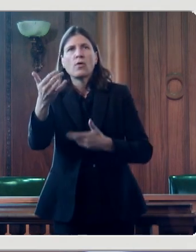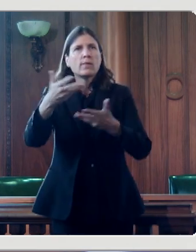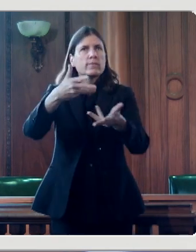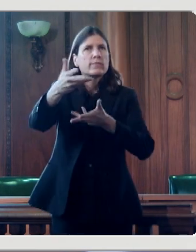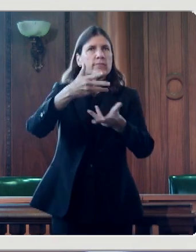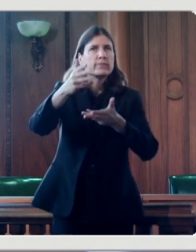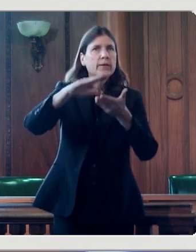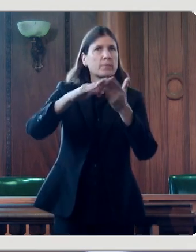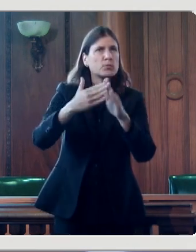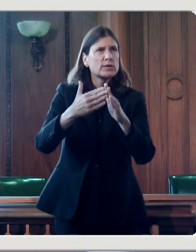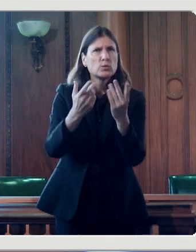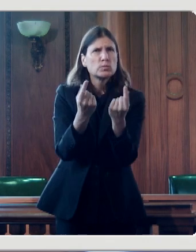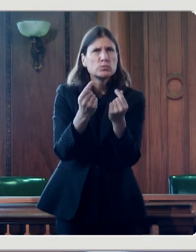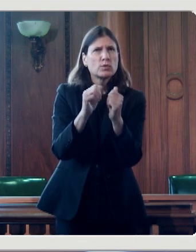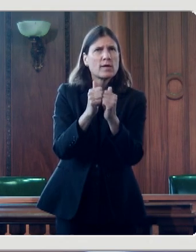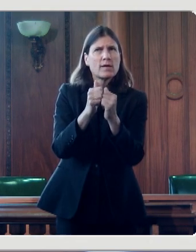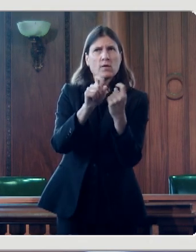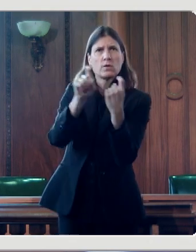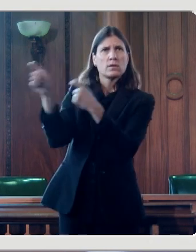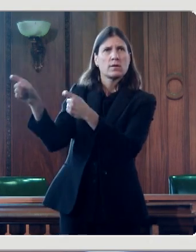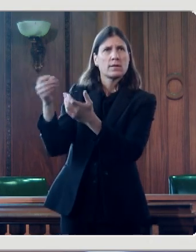Reverend Dr. Avery on that.